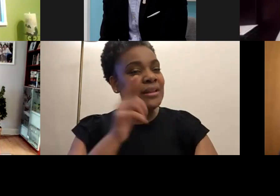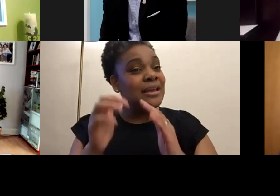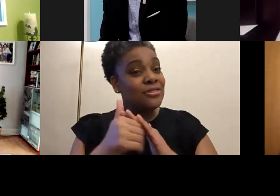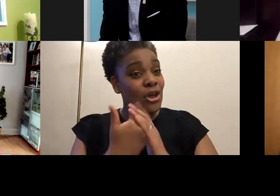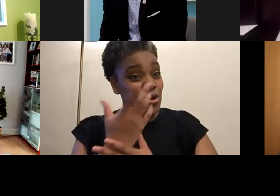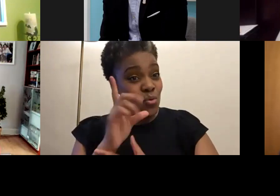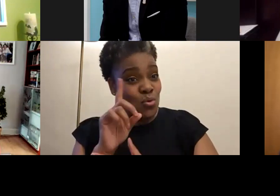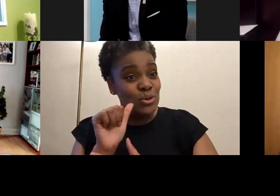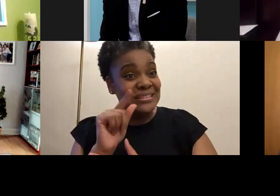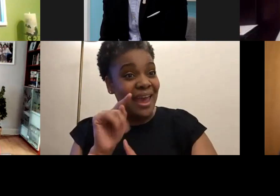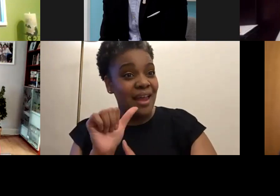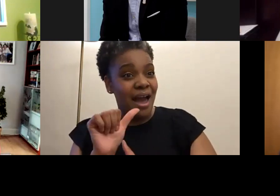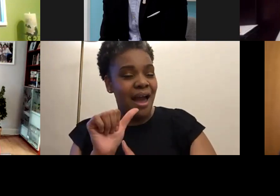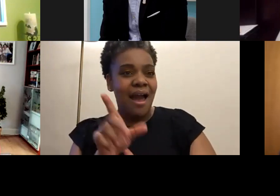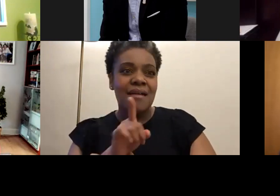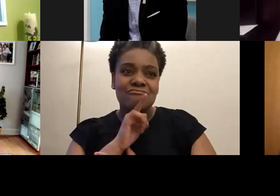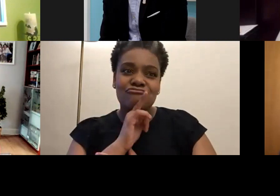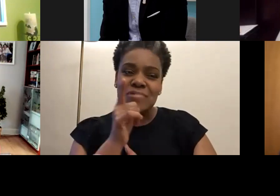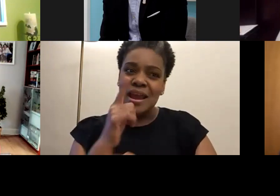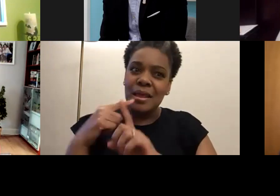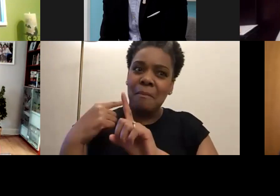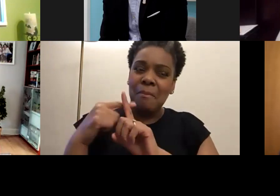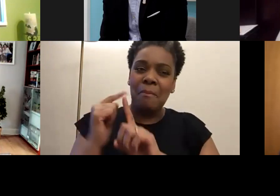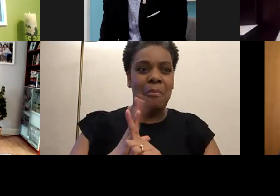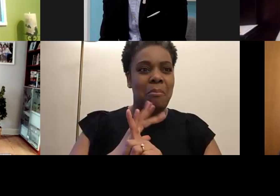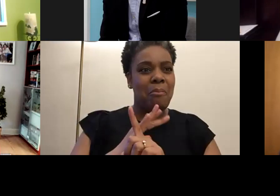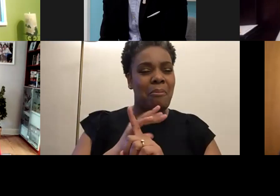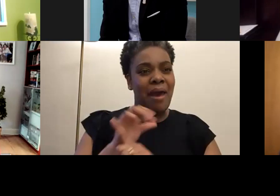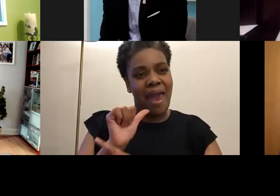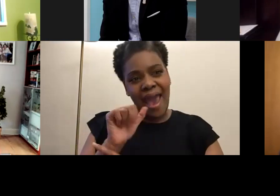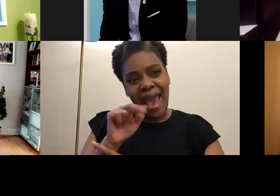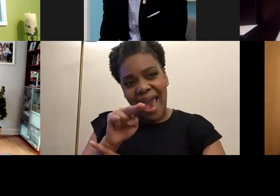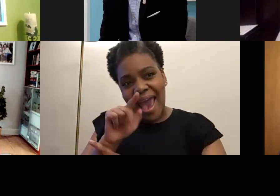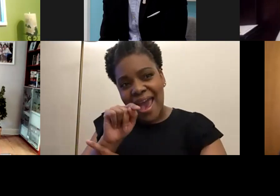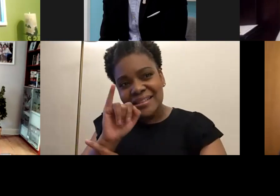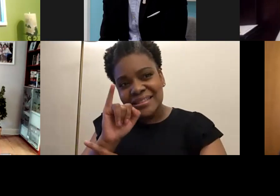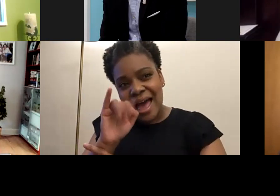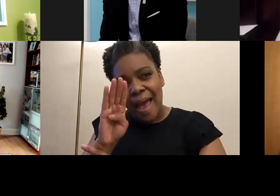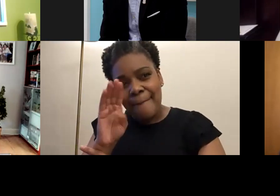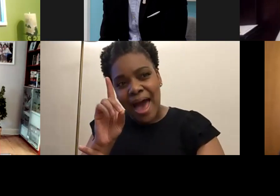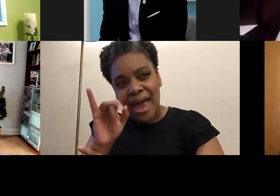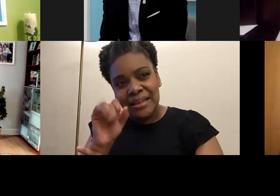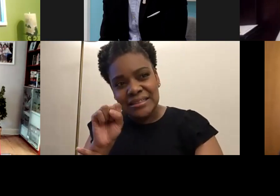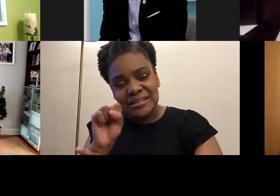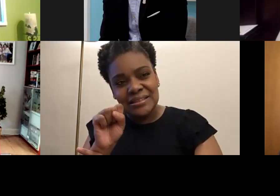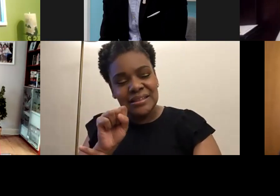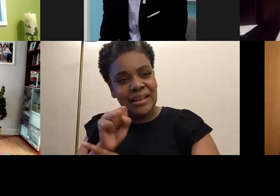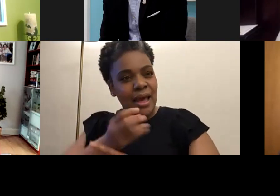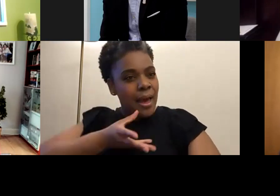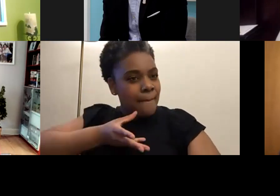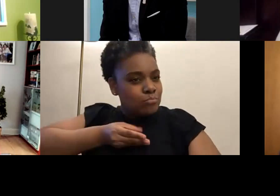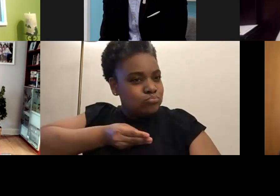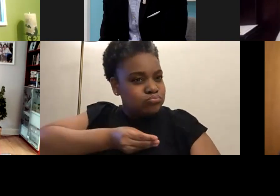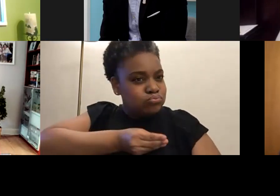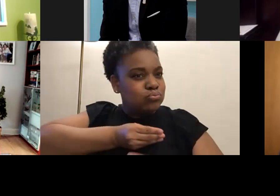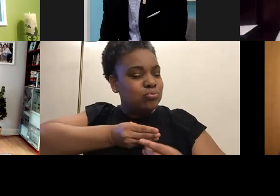of showing that antibodies are also passed along to the newborns. And that's